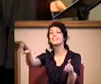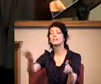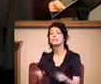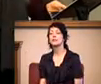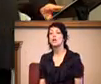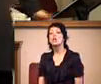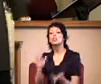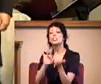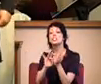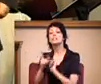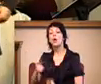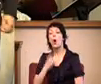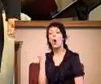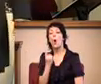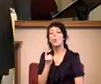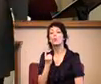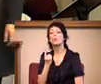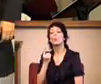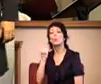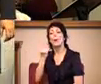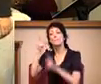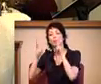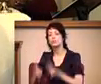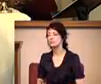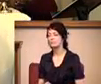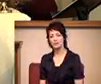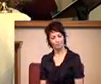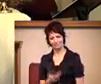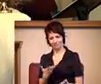Jesus was only one person, but look at what he did.